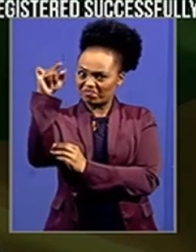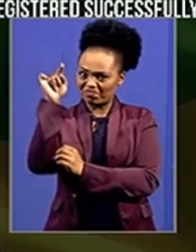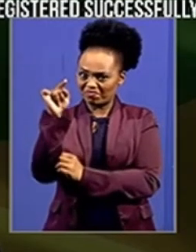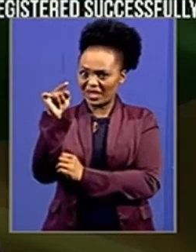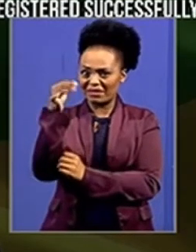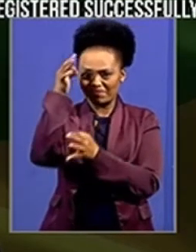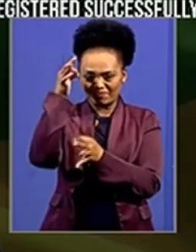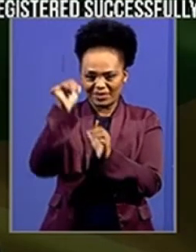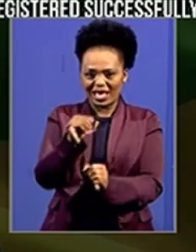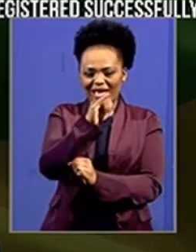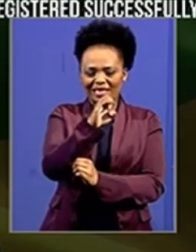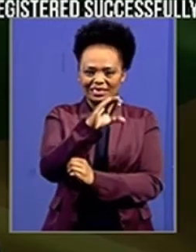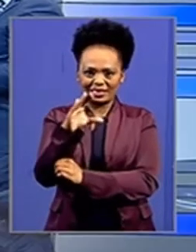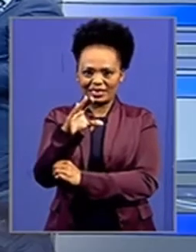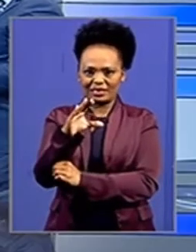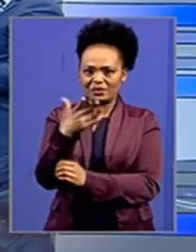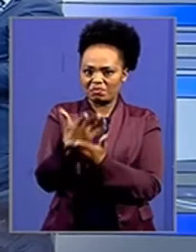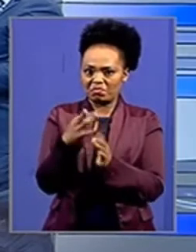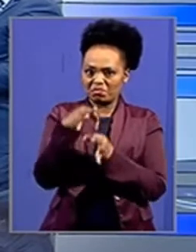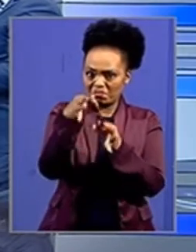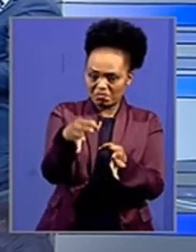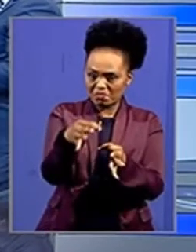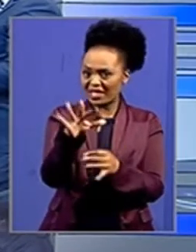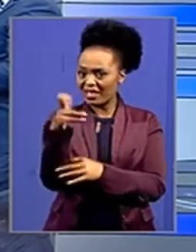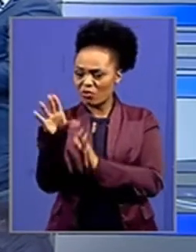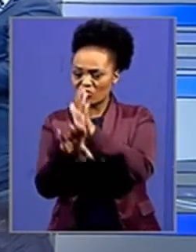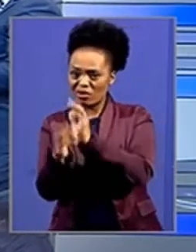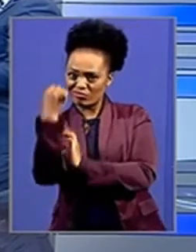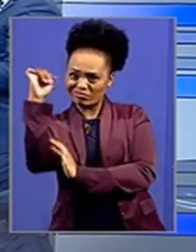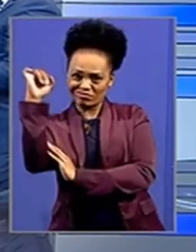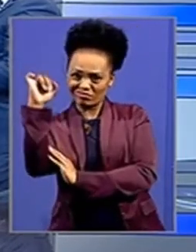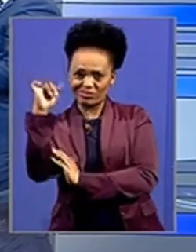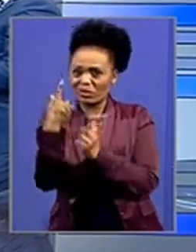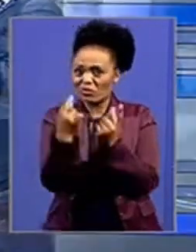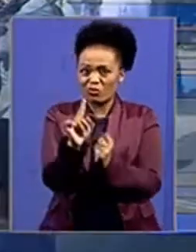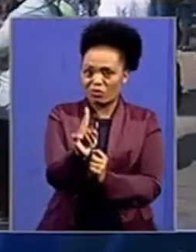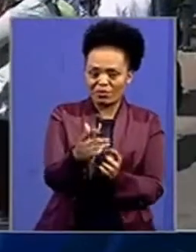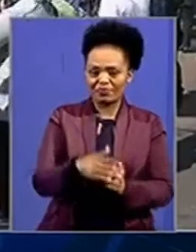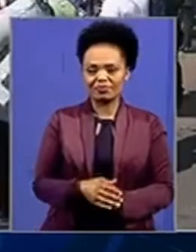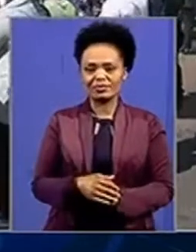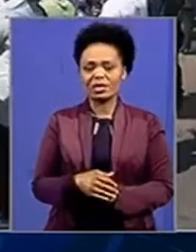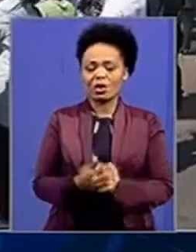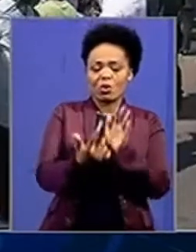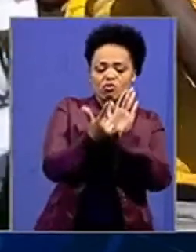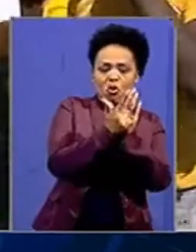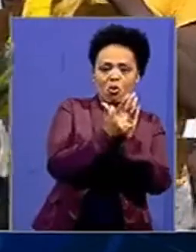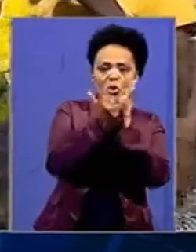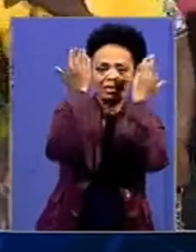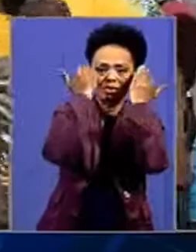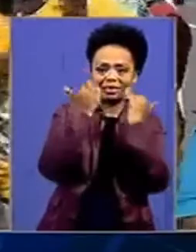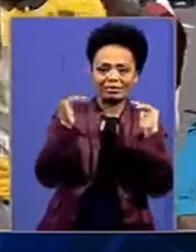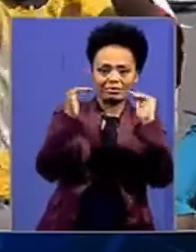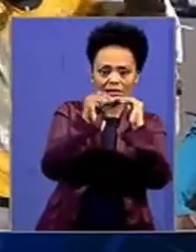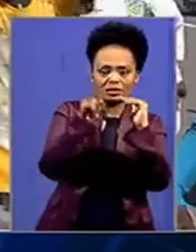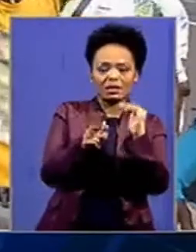eletsang fa IEC e ka se dira. I would not want to second guess administrators of law and justice, but if that was